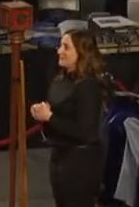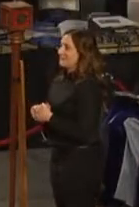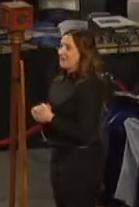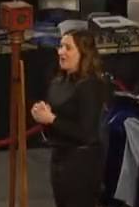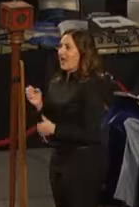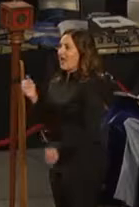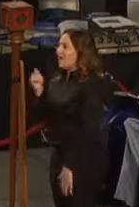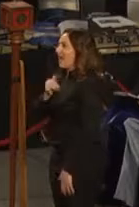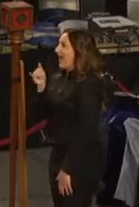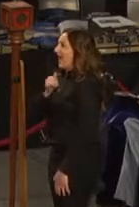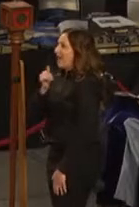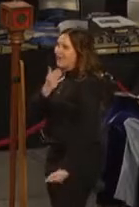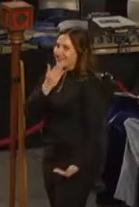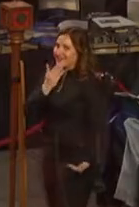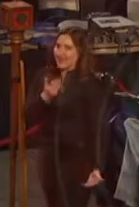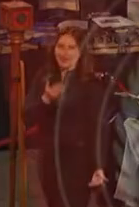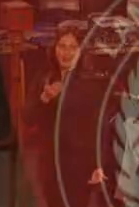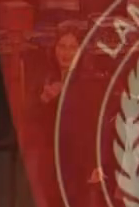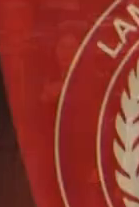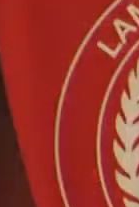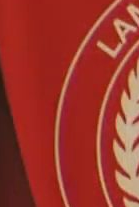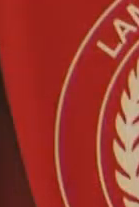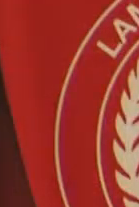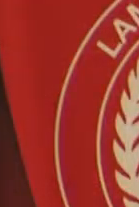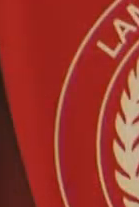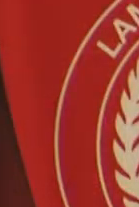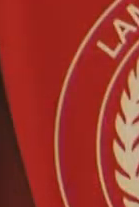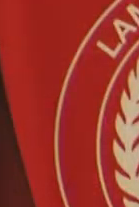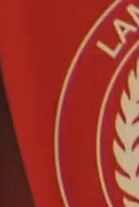Oh my goodness. Well, thank you, Dr. Holzhausen.